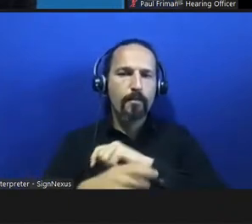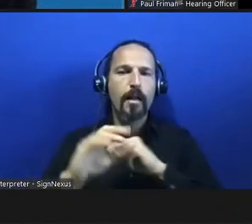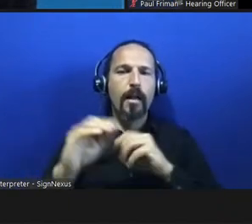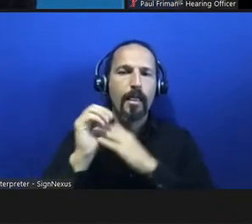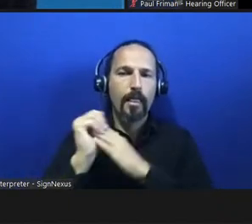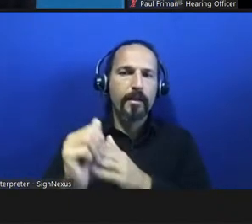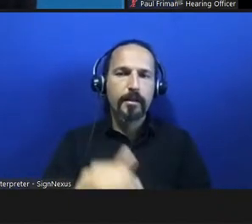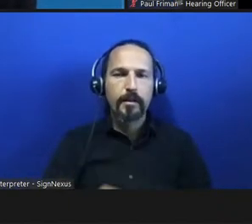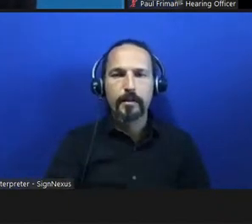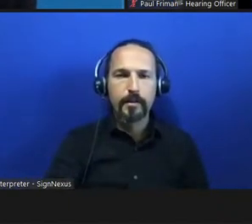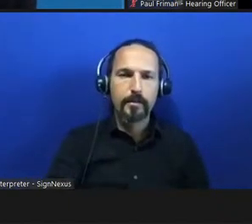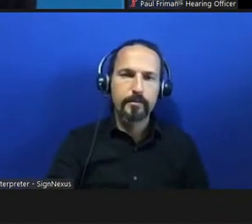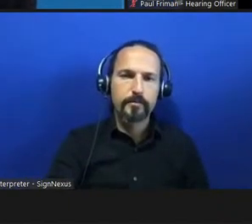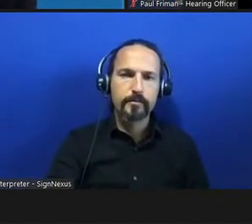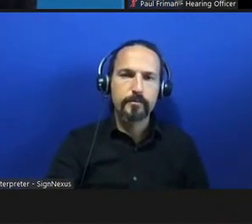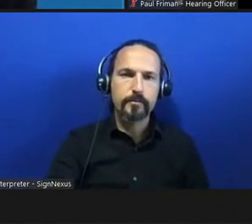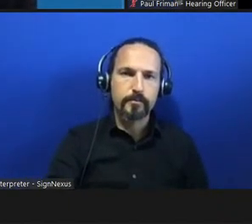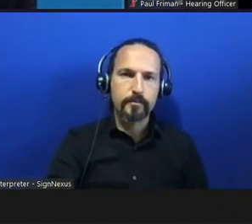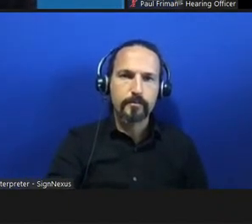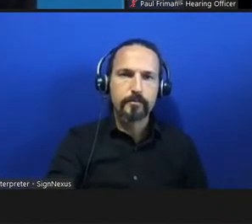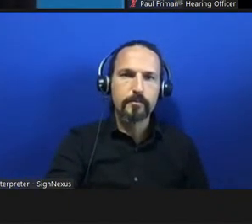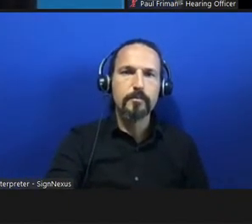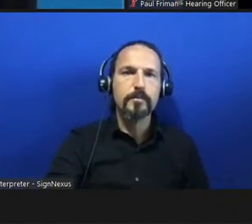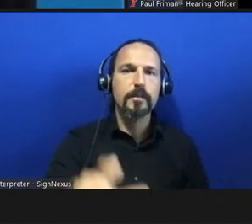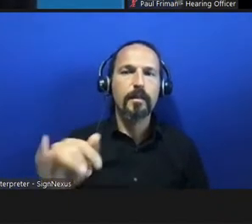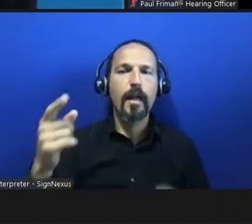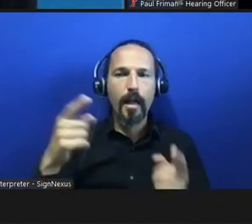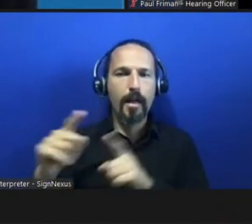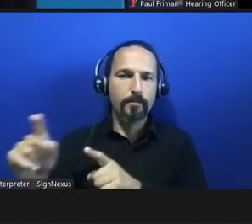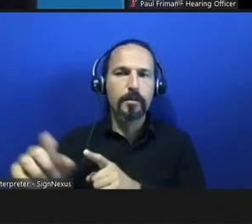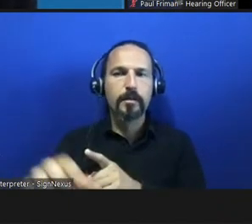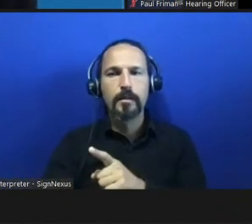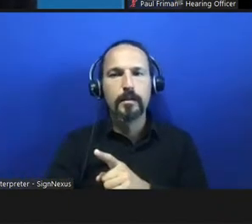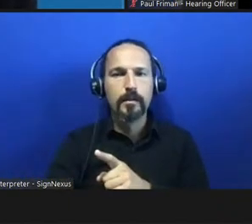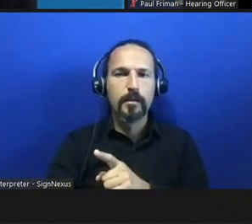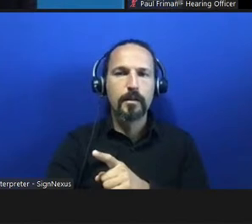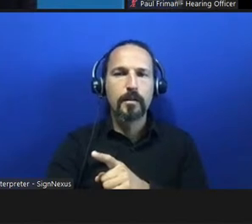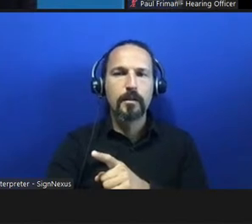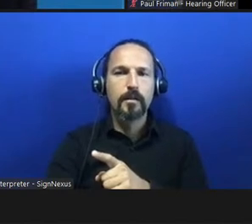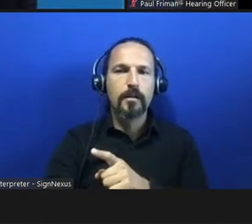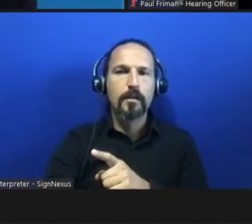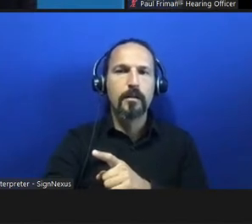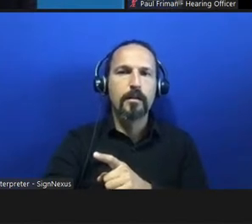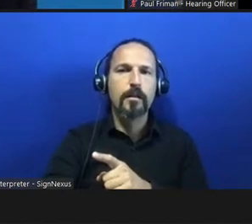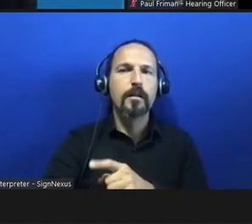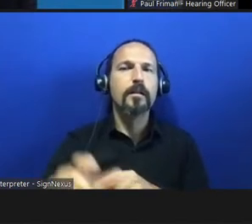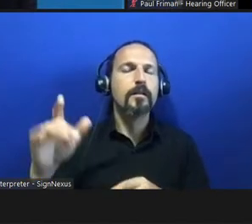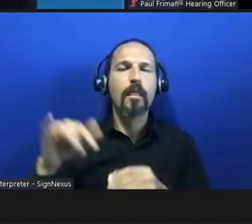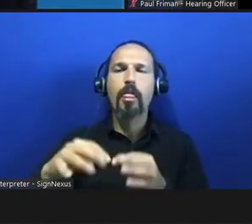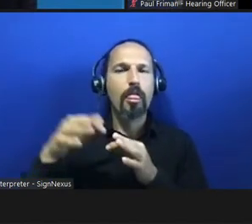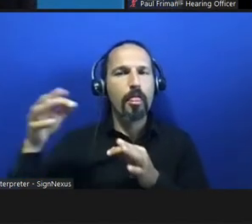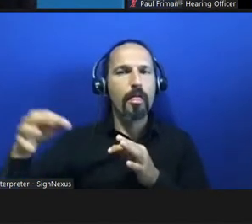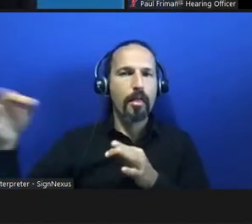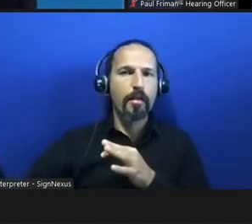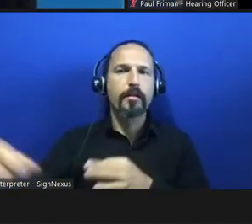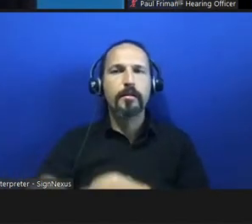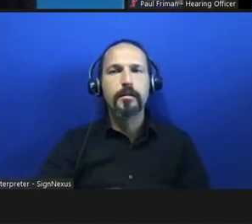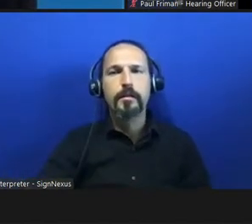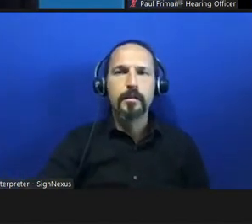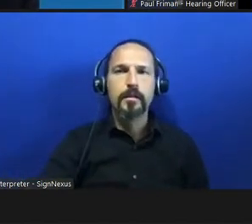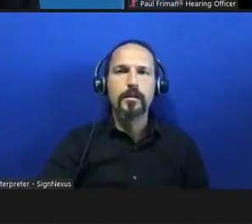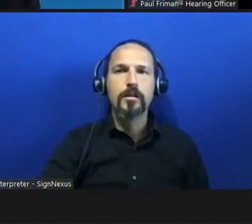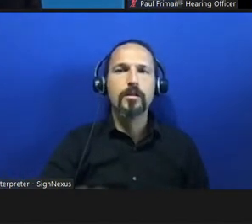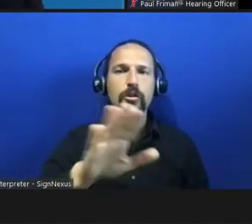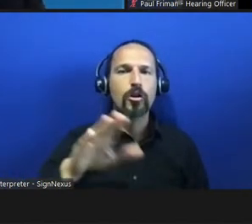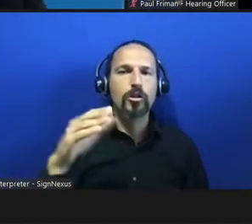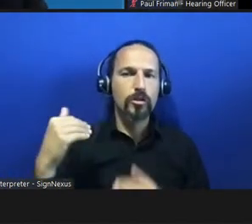lead congestion pricing is the law it's happening decades too late and not a moment too soon your job now